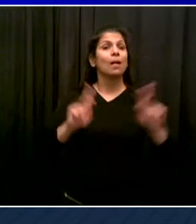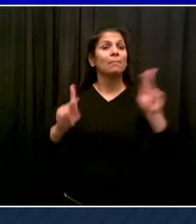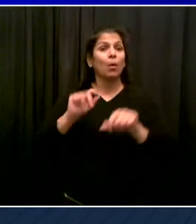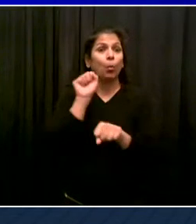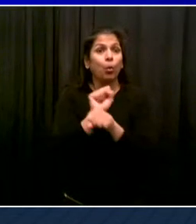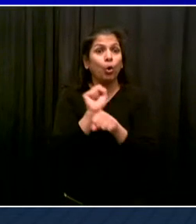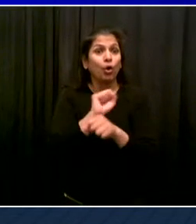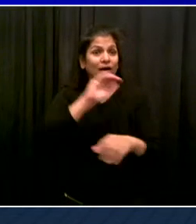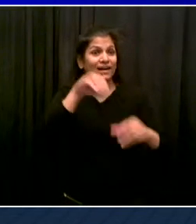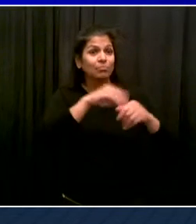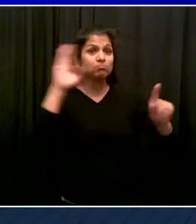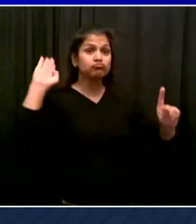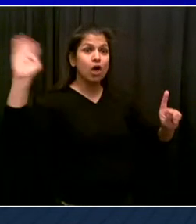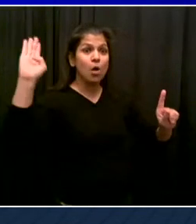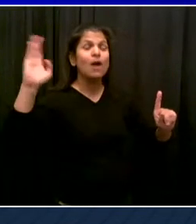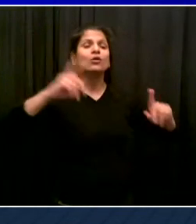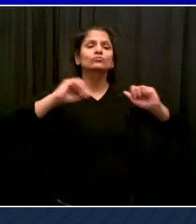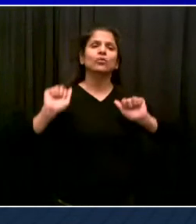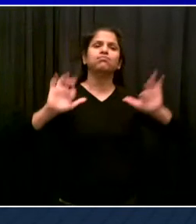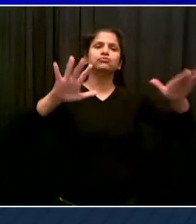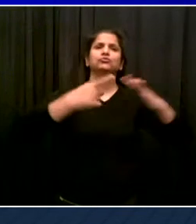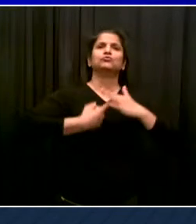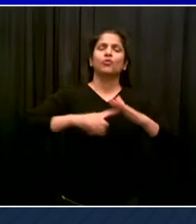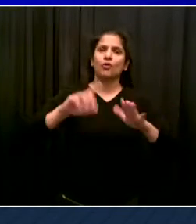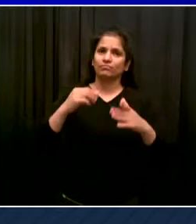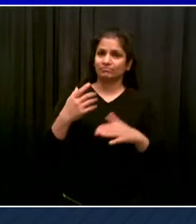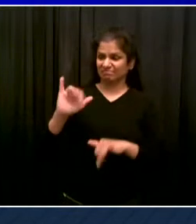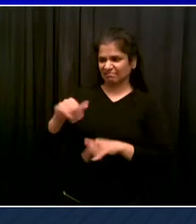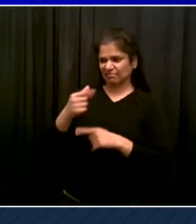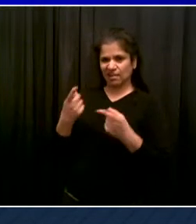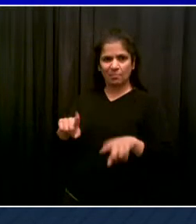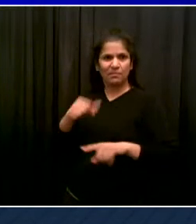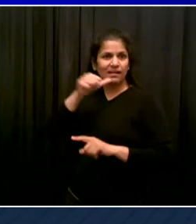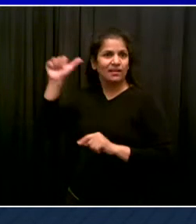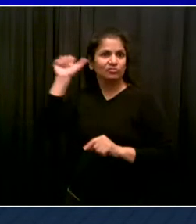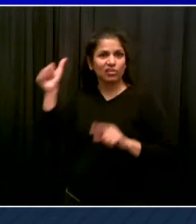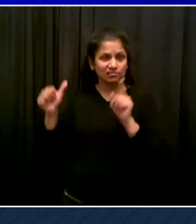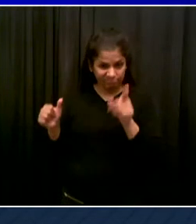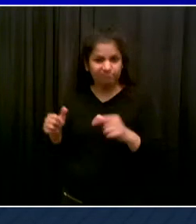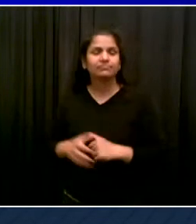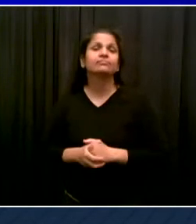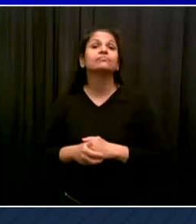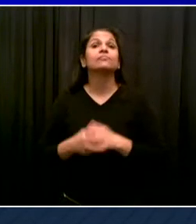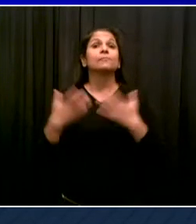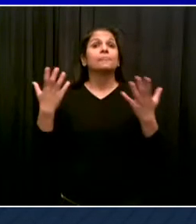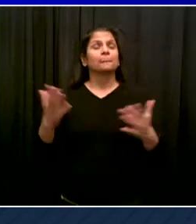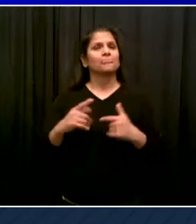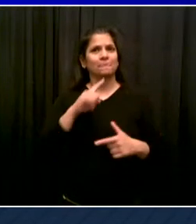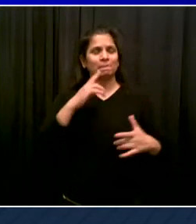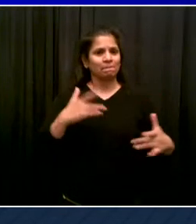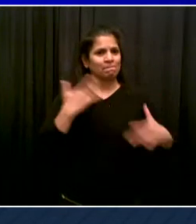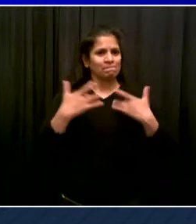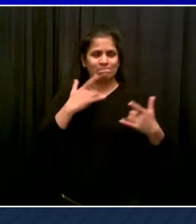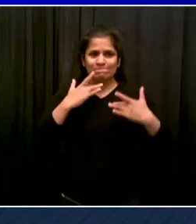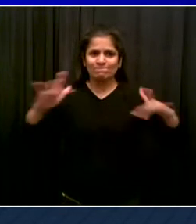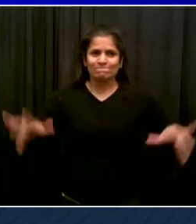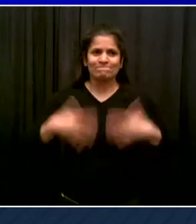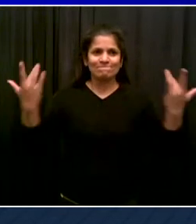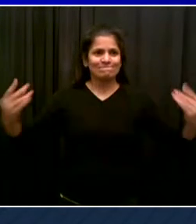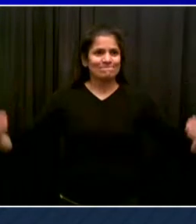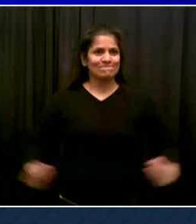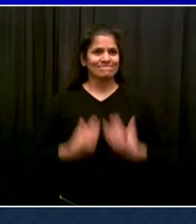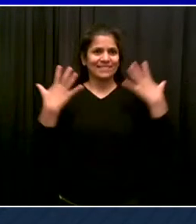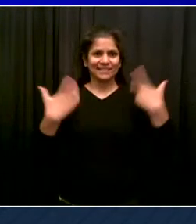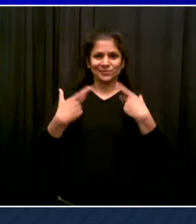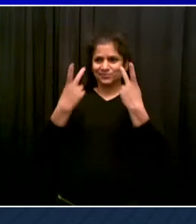important. So there was really a joyous atmosphere yesterday because it was a celebration of the fact that we are coming back and